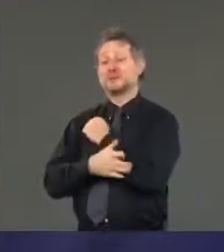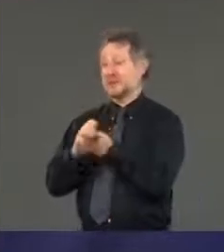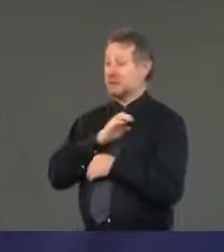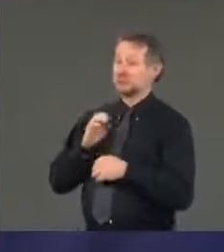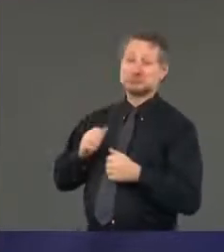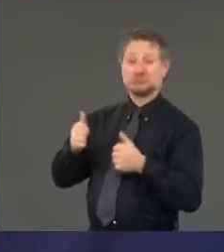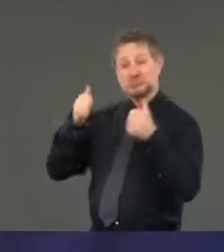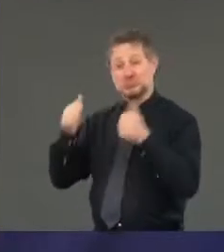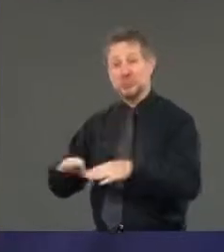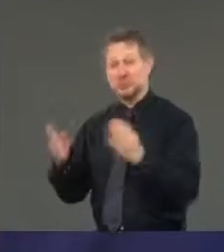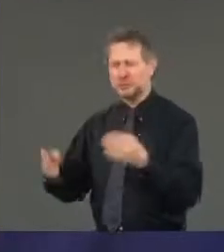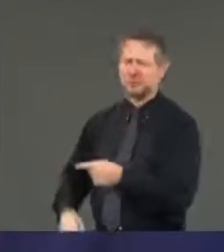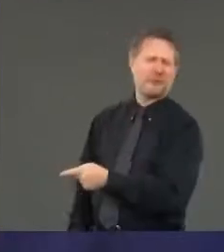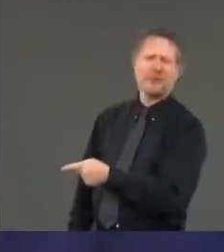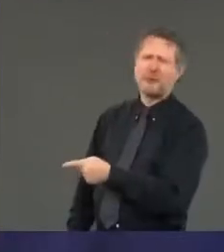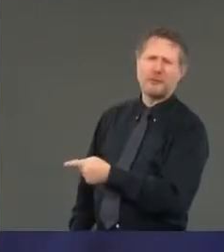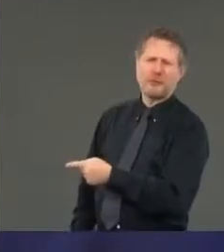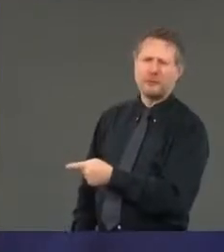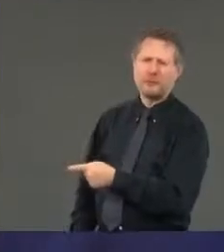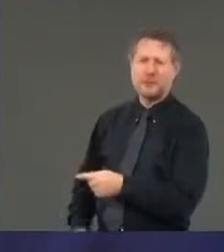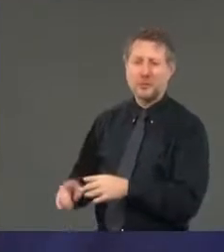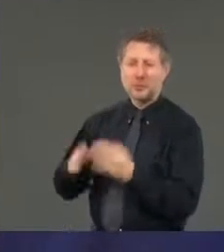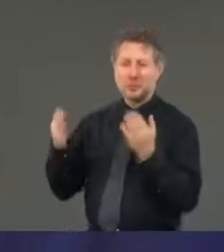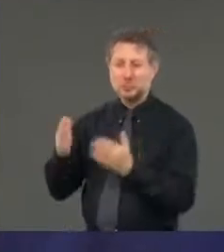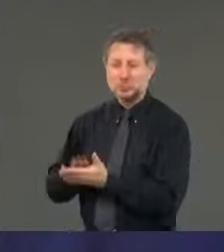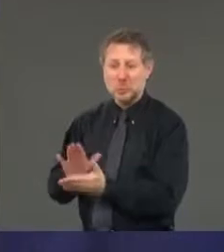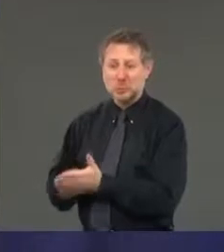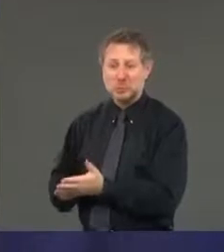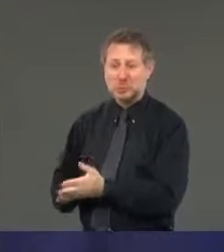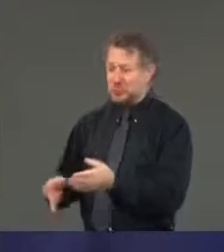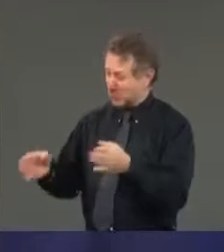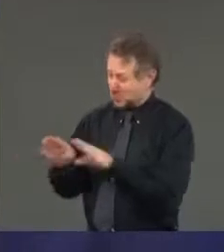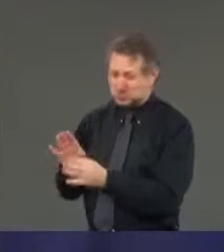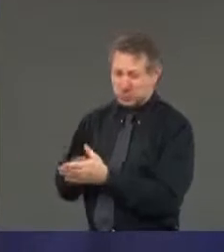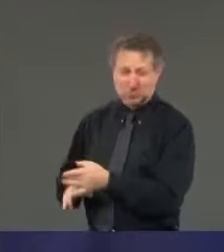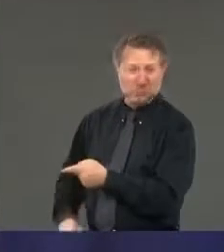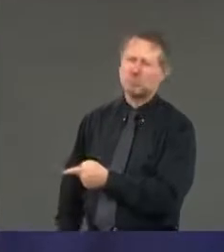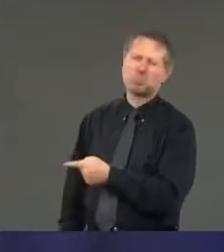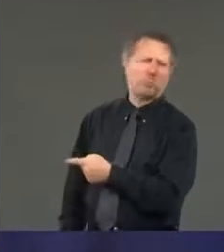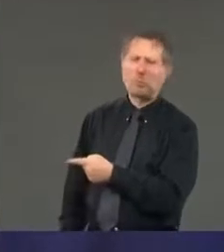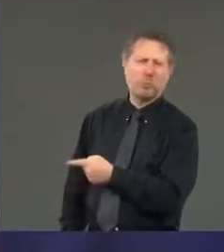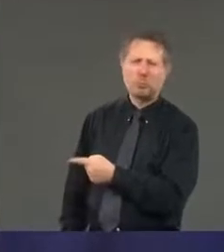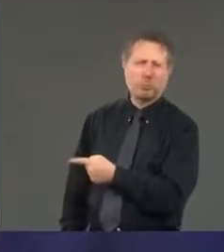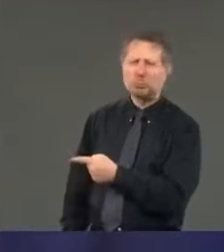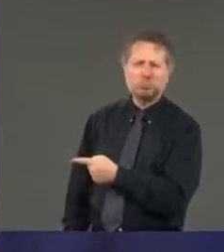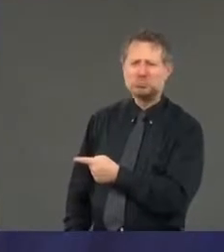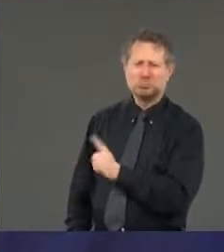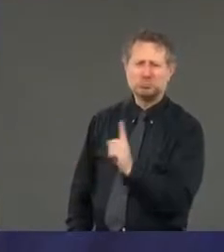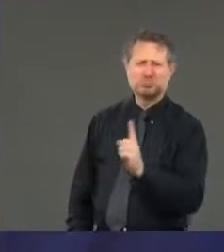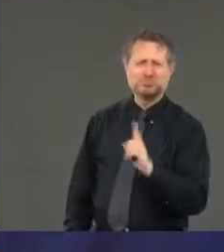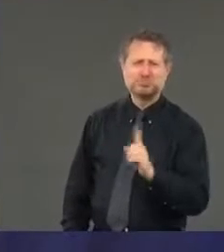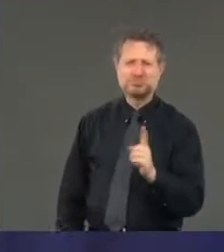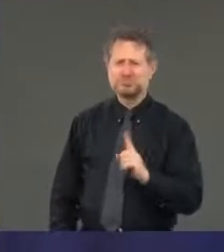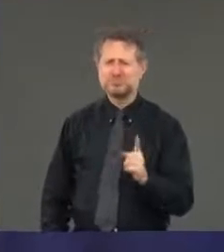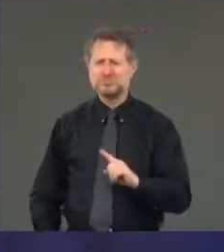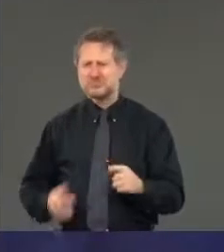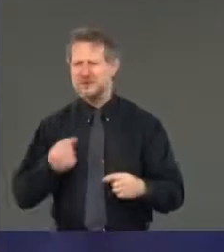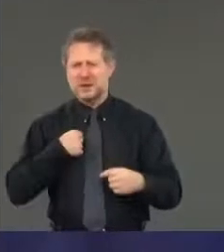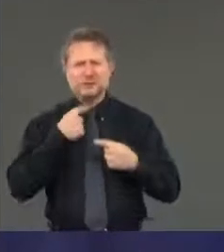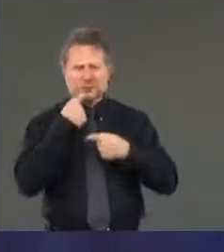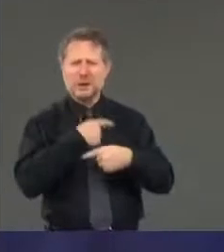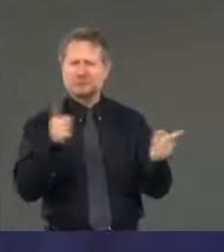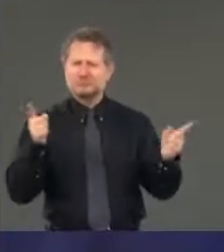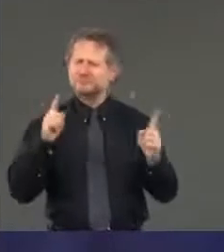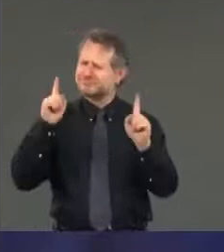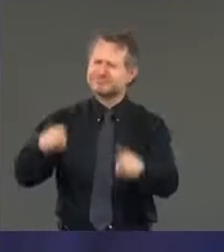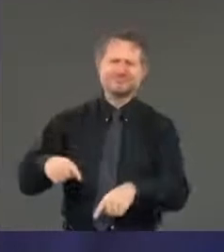can't open Suffolk schools. He can't close Suffolk schools. We said deliberately at the beginning of